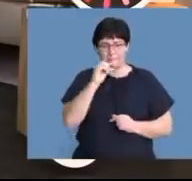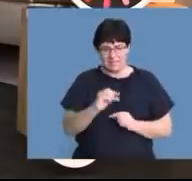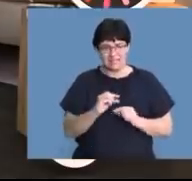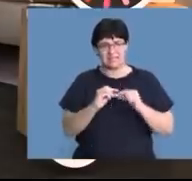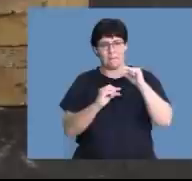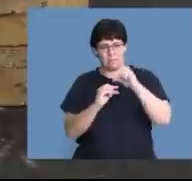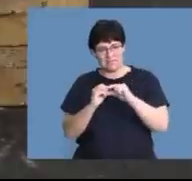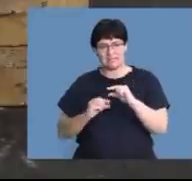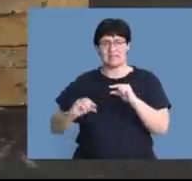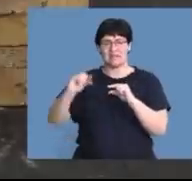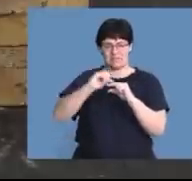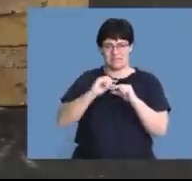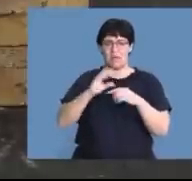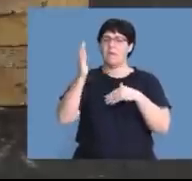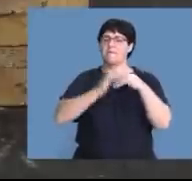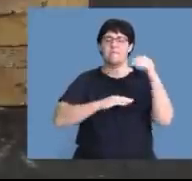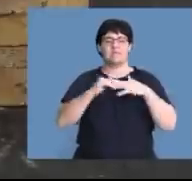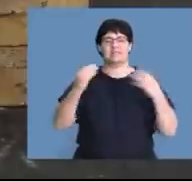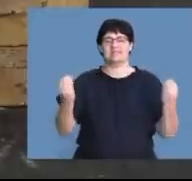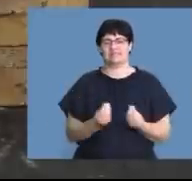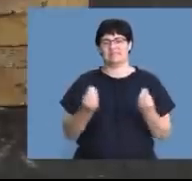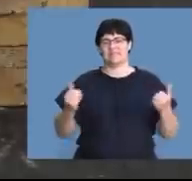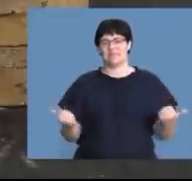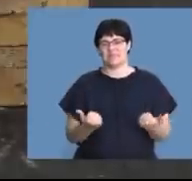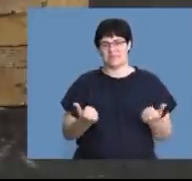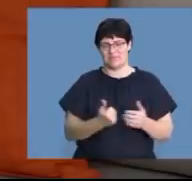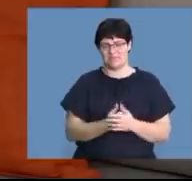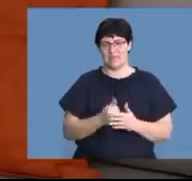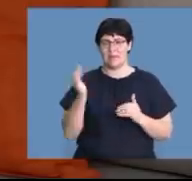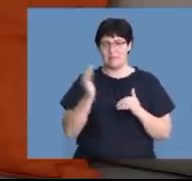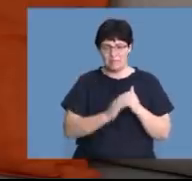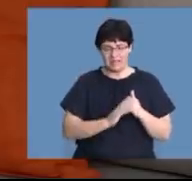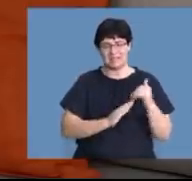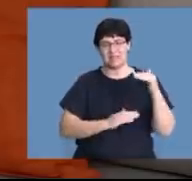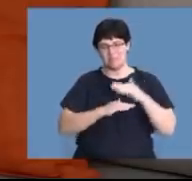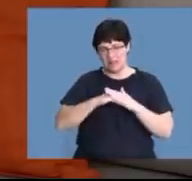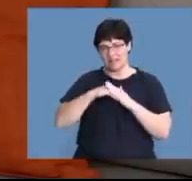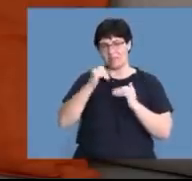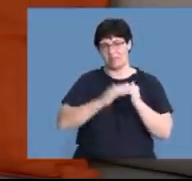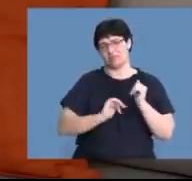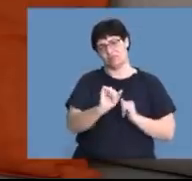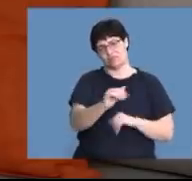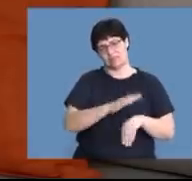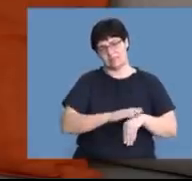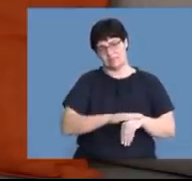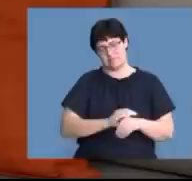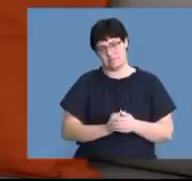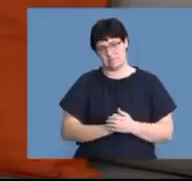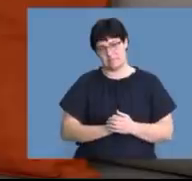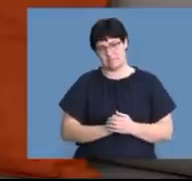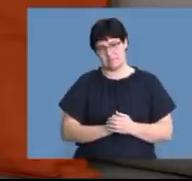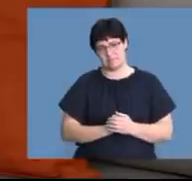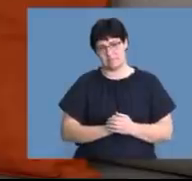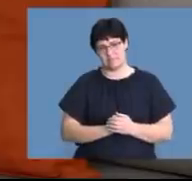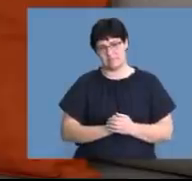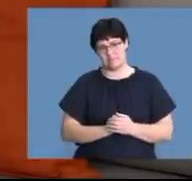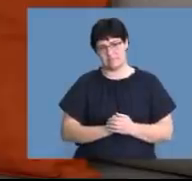here, little bit by little bit, we can build something good. Build, build, build your time.